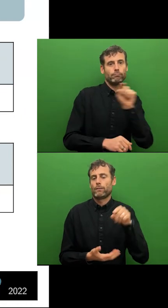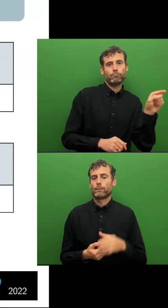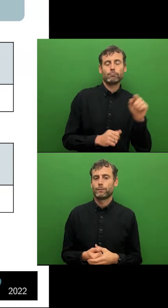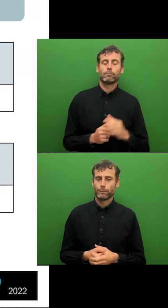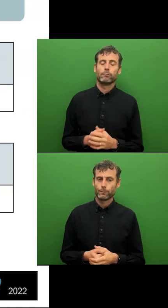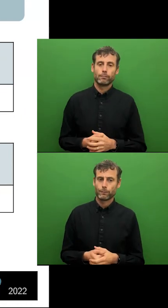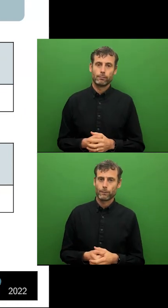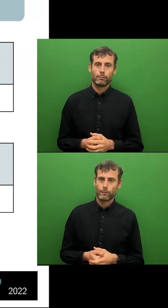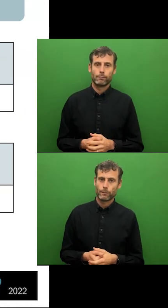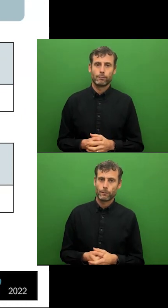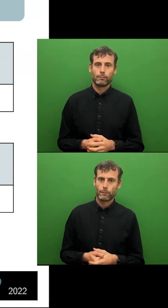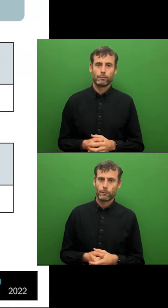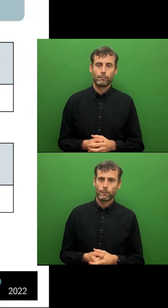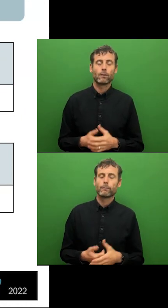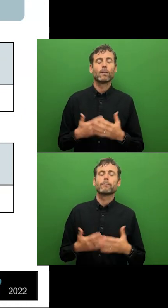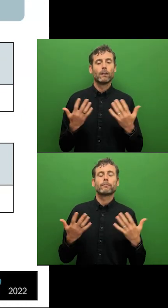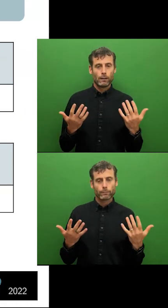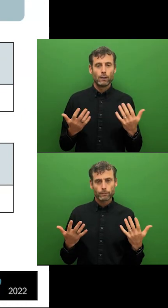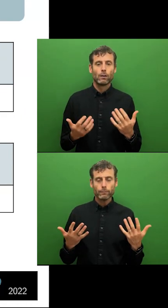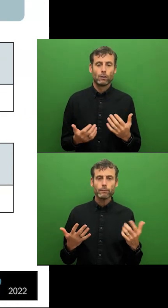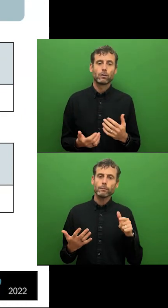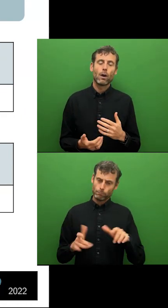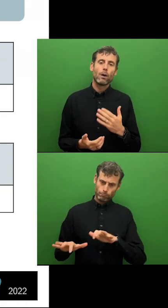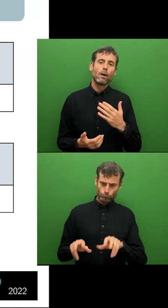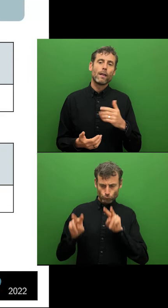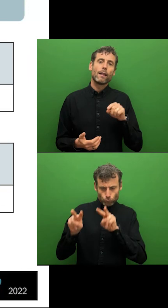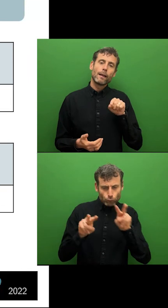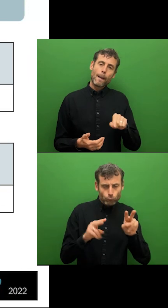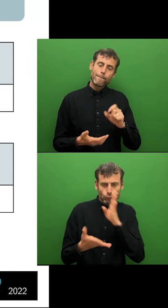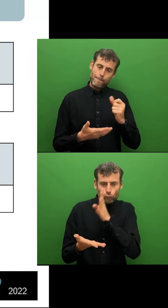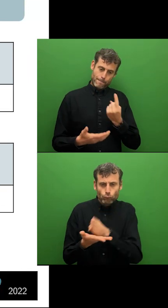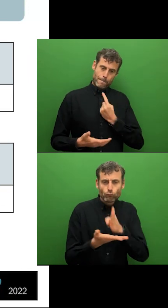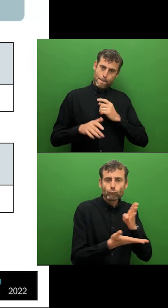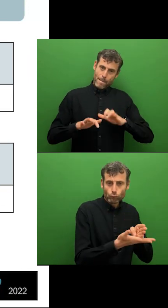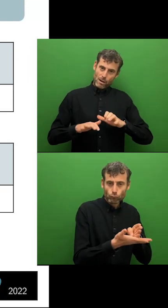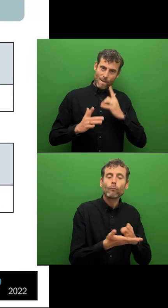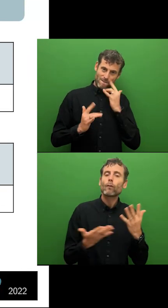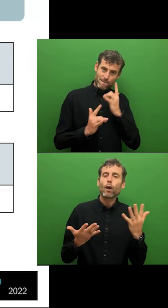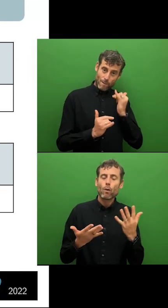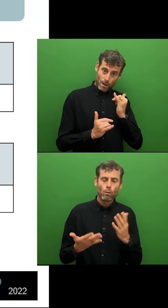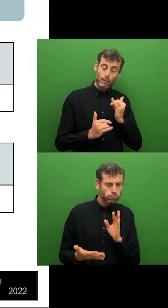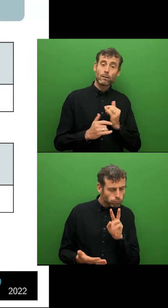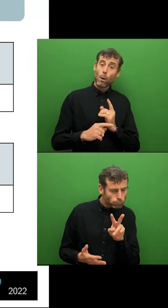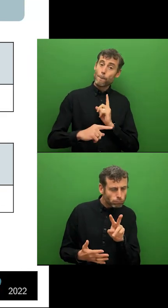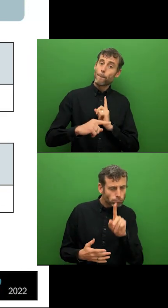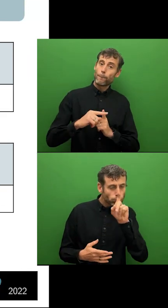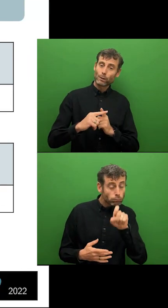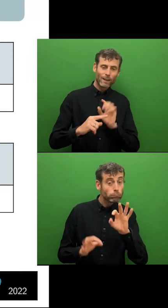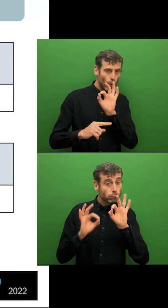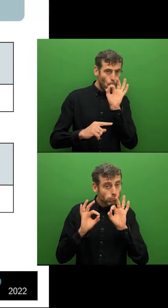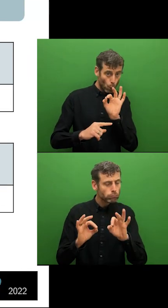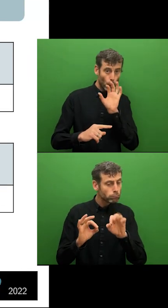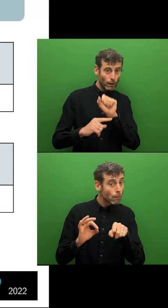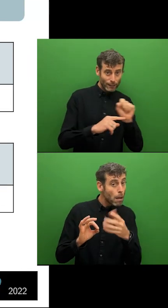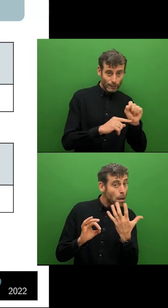of the BSL corpus. These manually verified annotations are only used as positive queries, where the